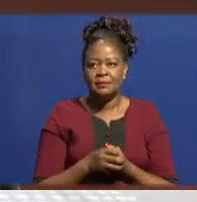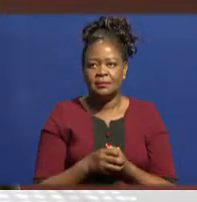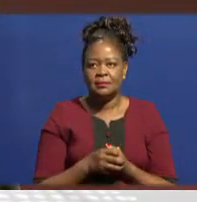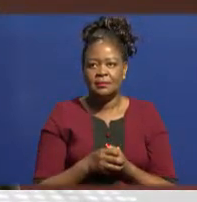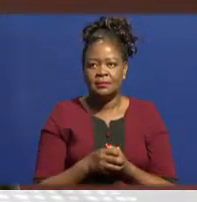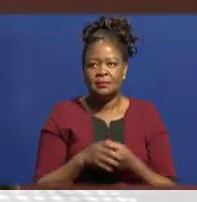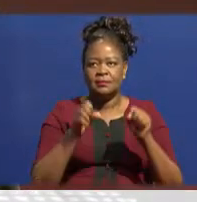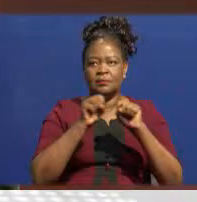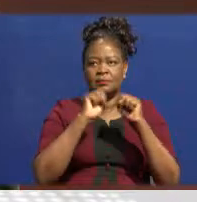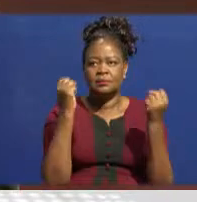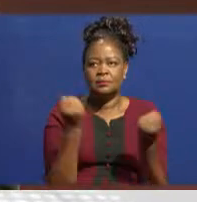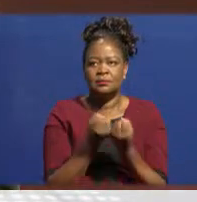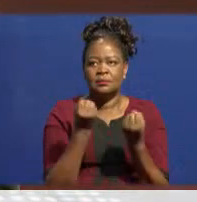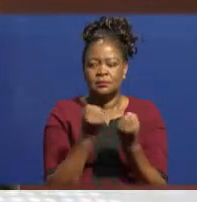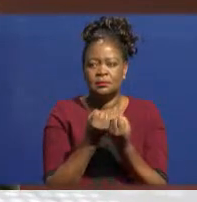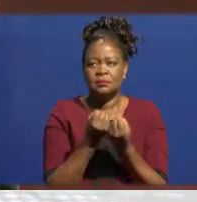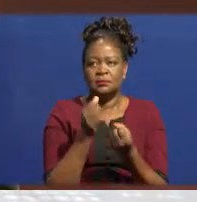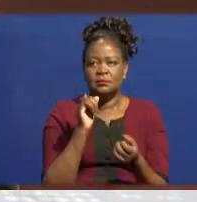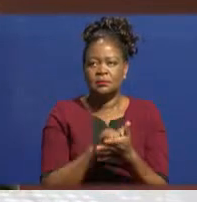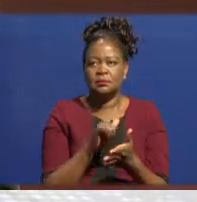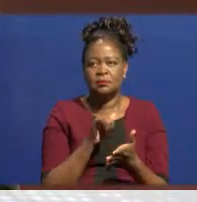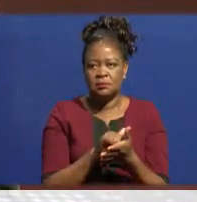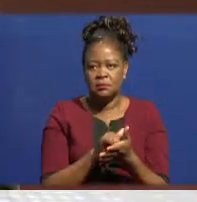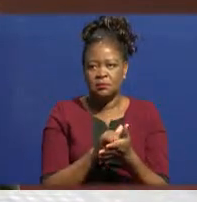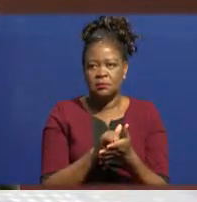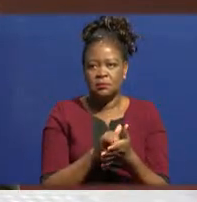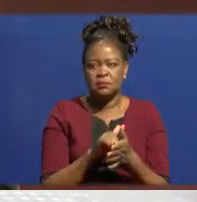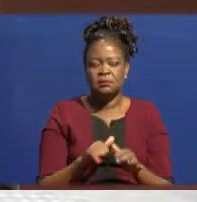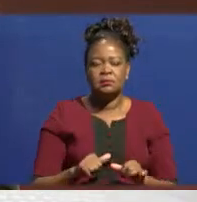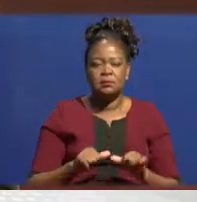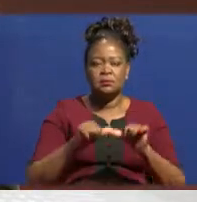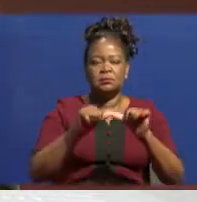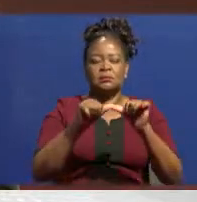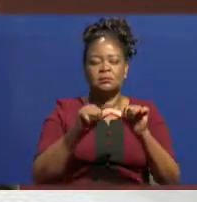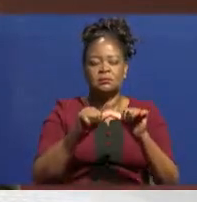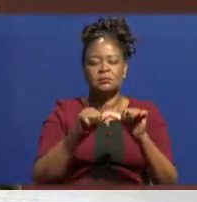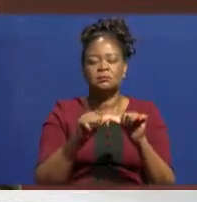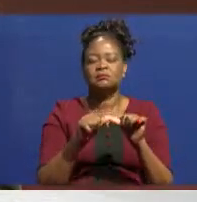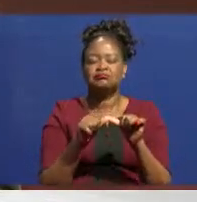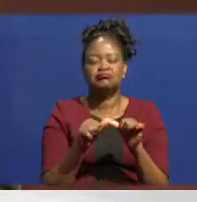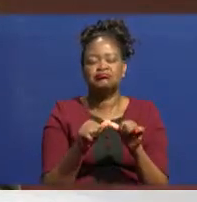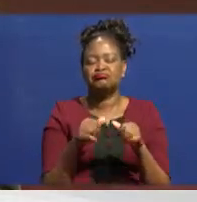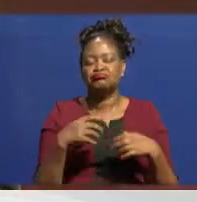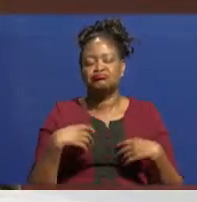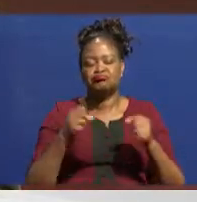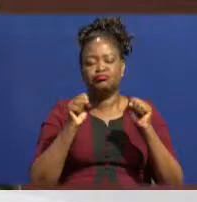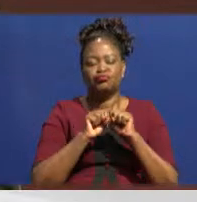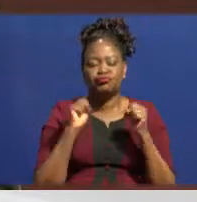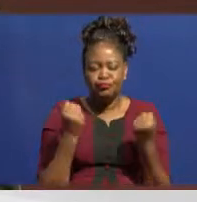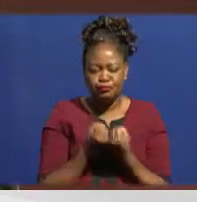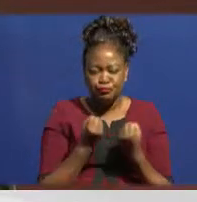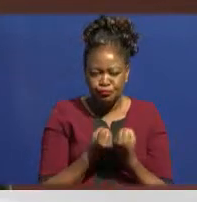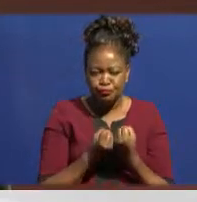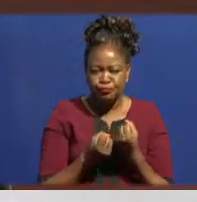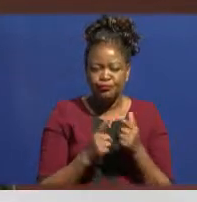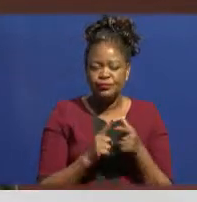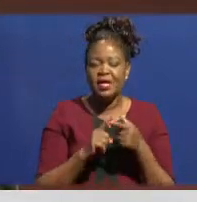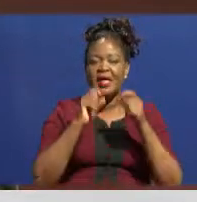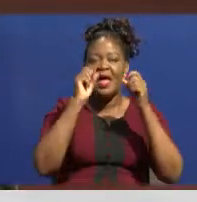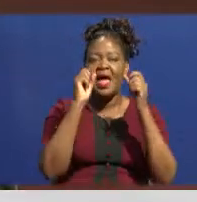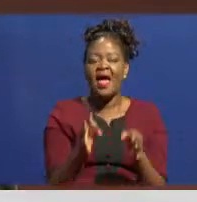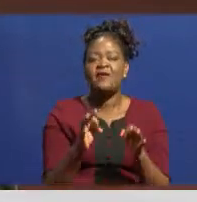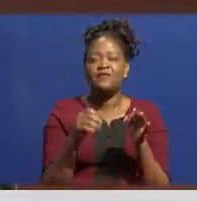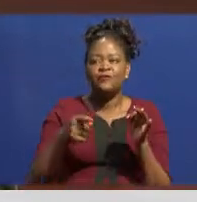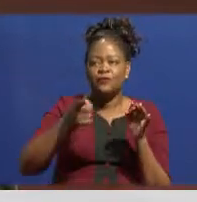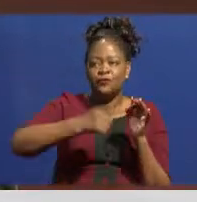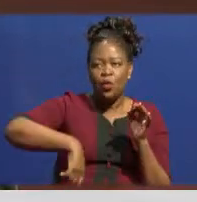within the society that maintains the well-being of the society. And what happens is that if